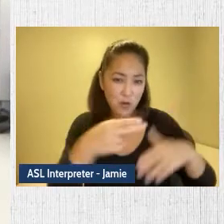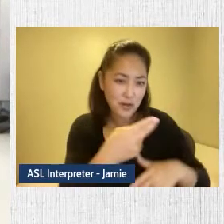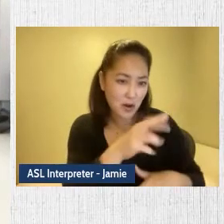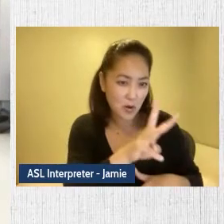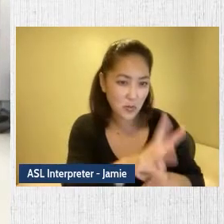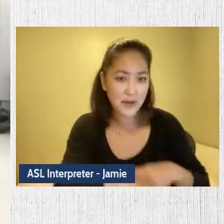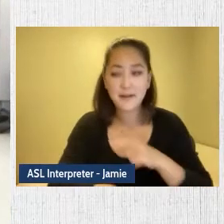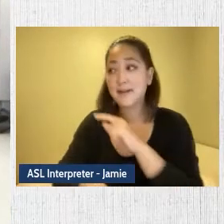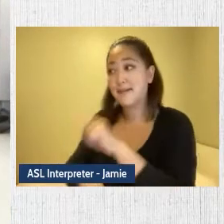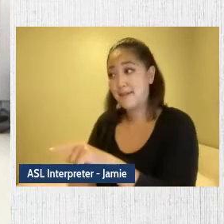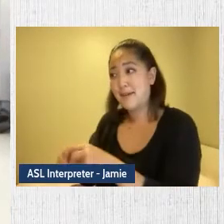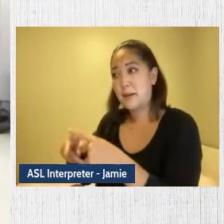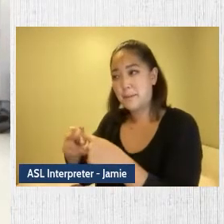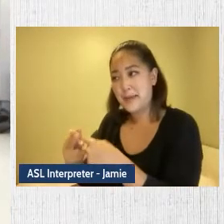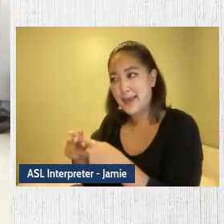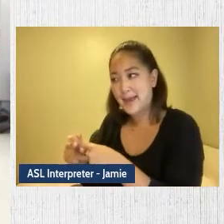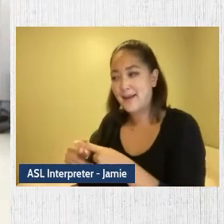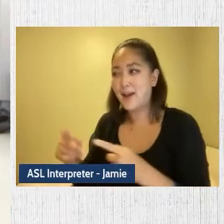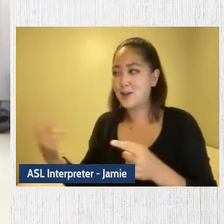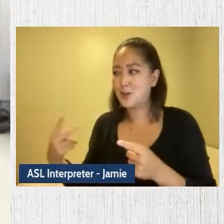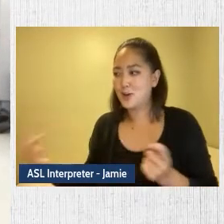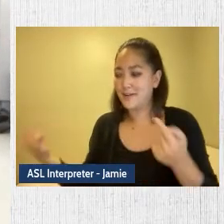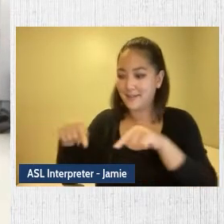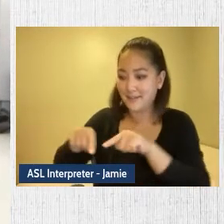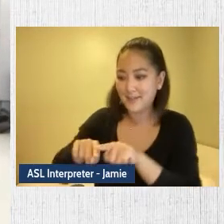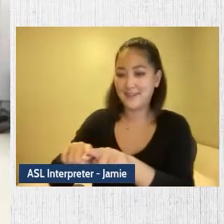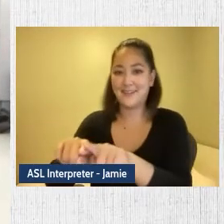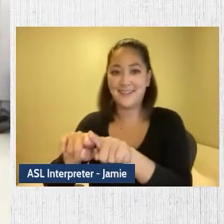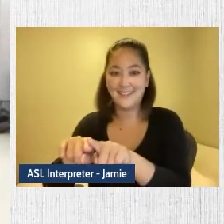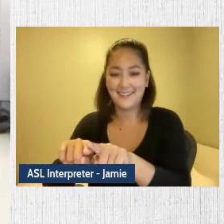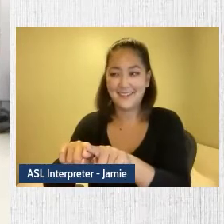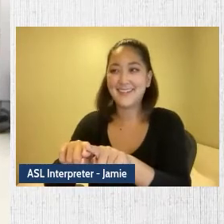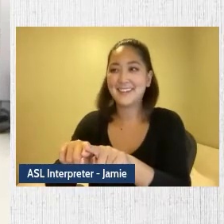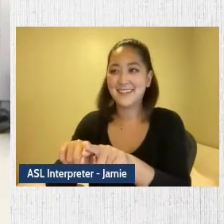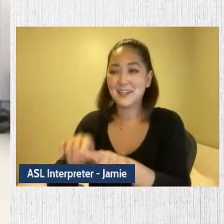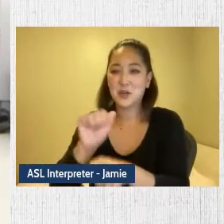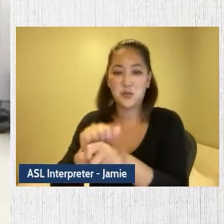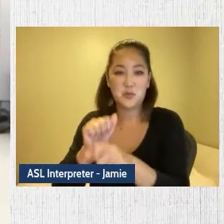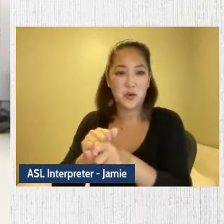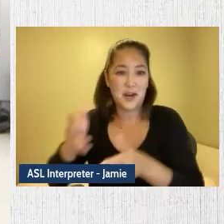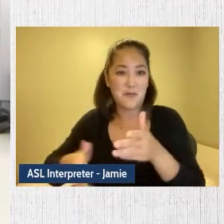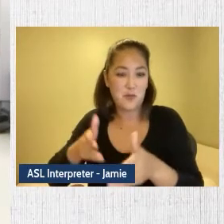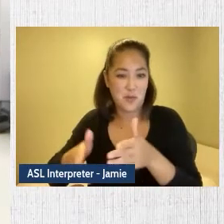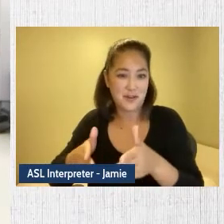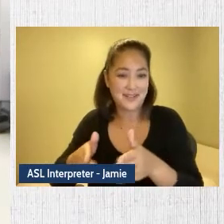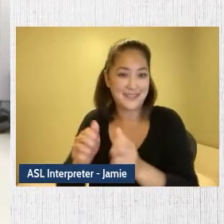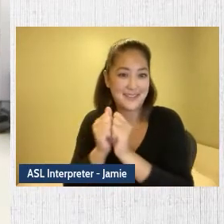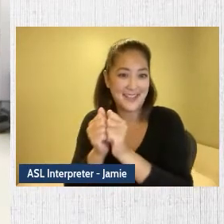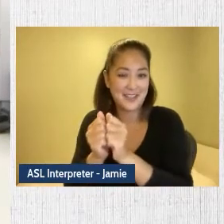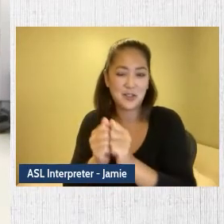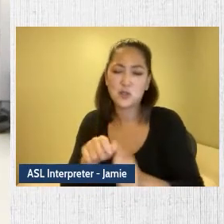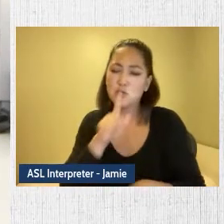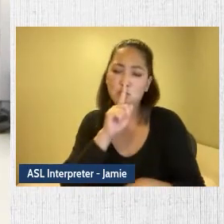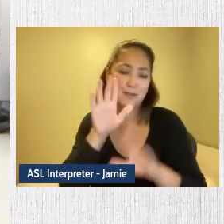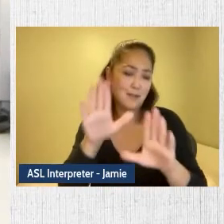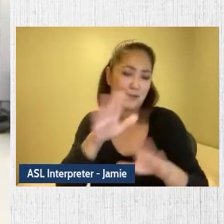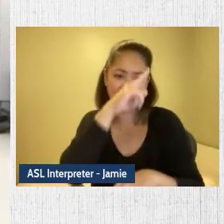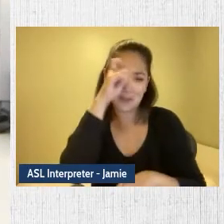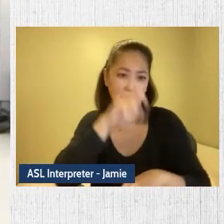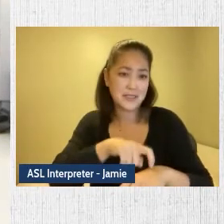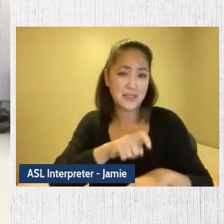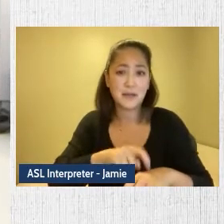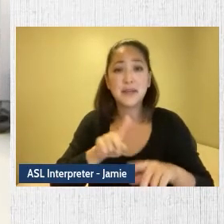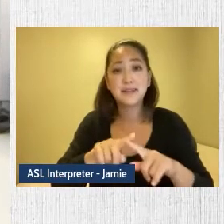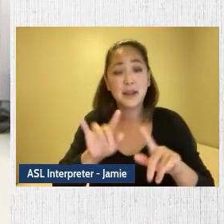in mechanical, and we kind of meet in the middle at mechatronics and robotics. So it's been a really great opportunity this summer, especially the